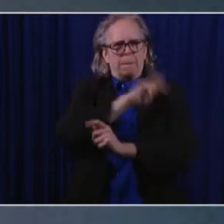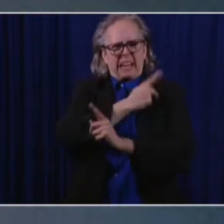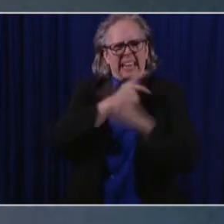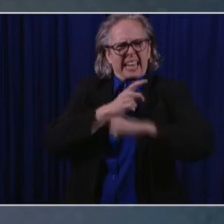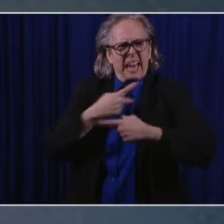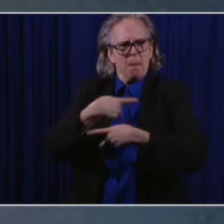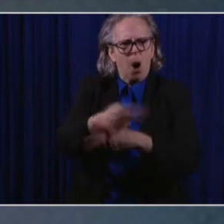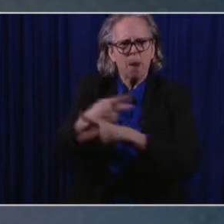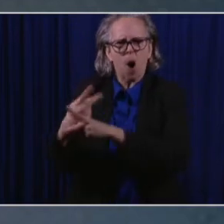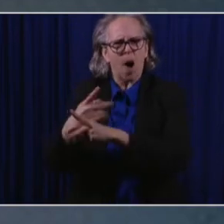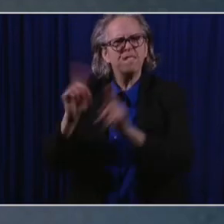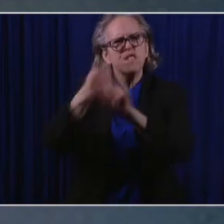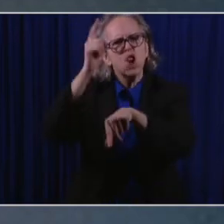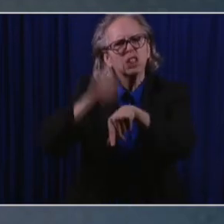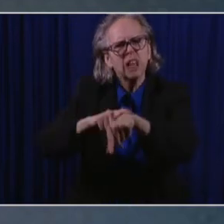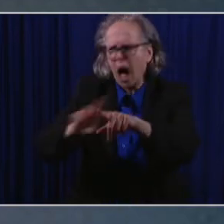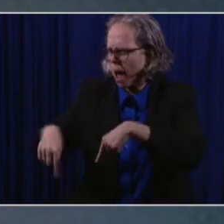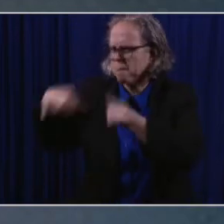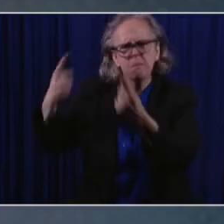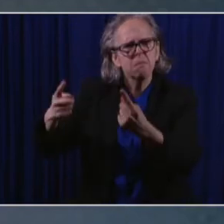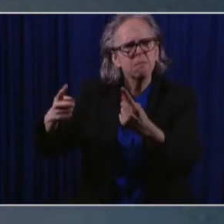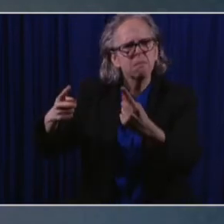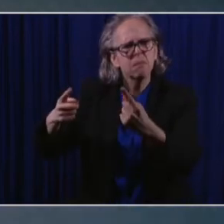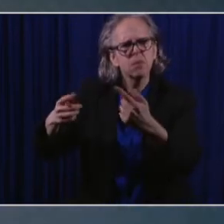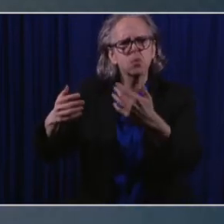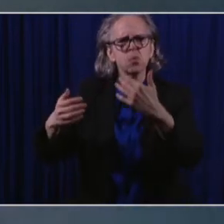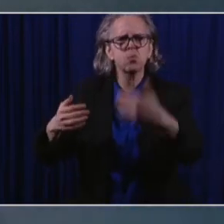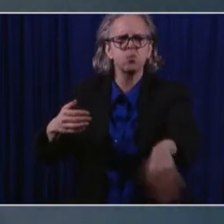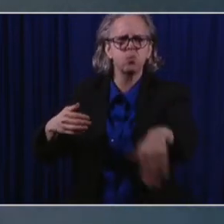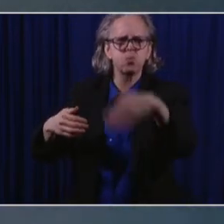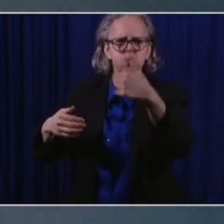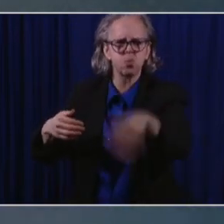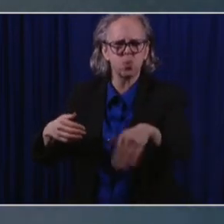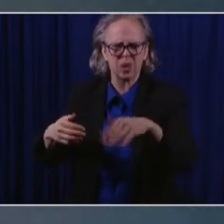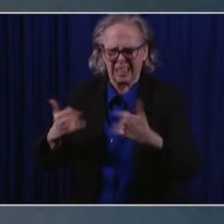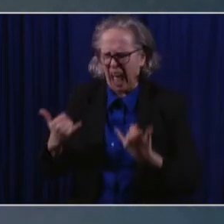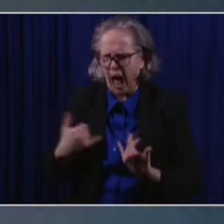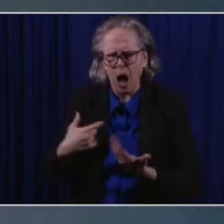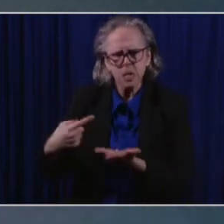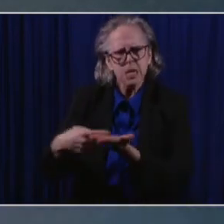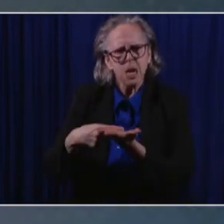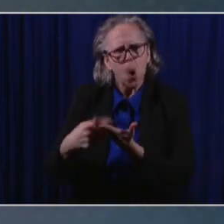are on the Zoom, and that is that the Cleveland Clinic system alone today,